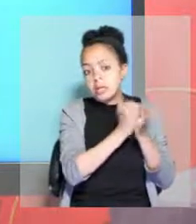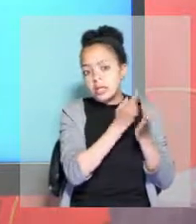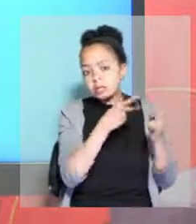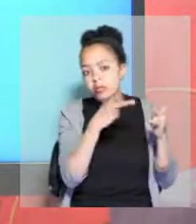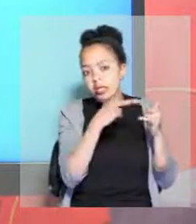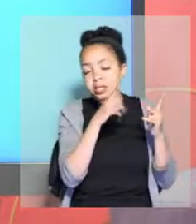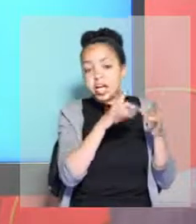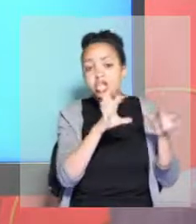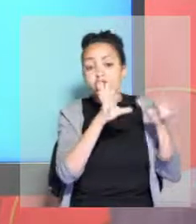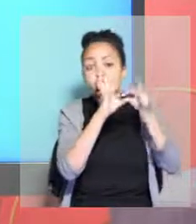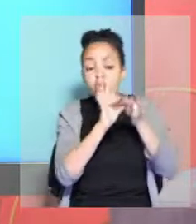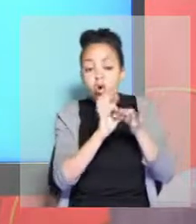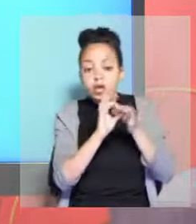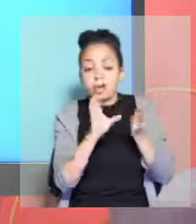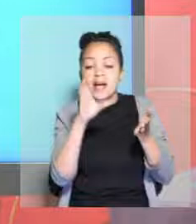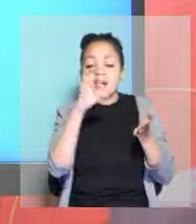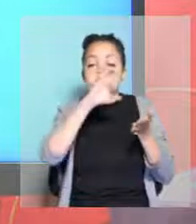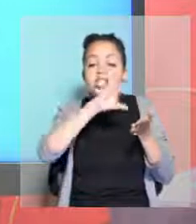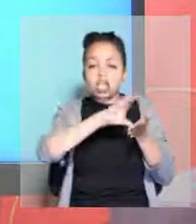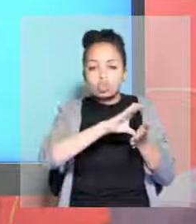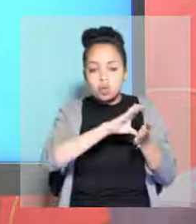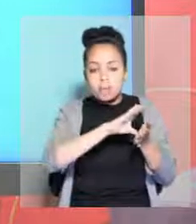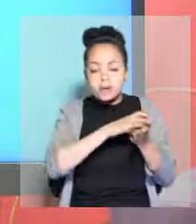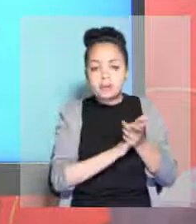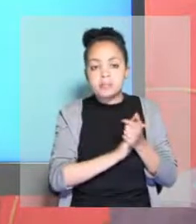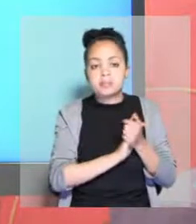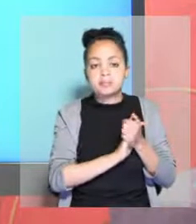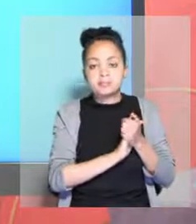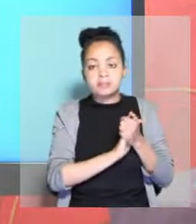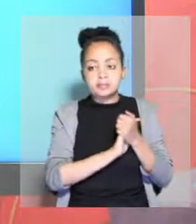where they can be joined by centromere here.